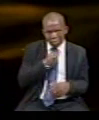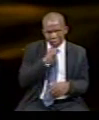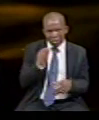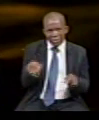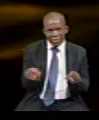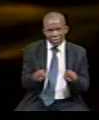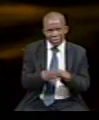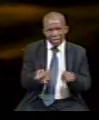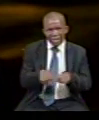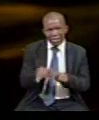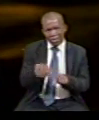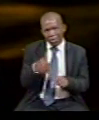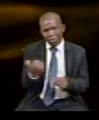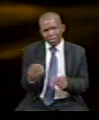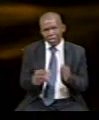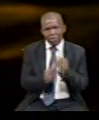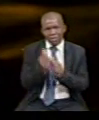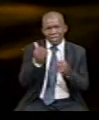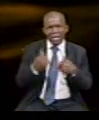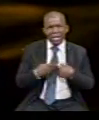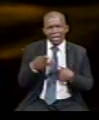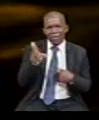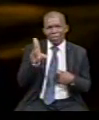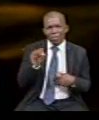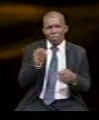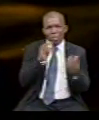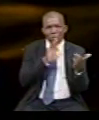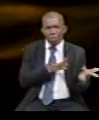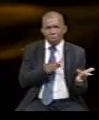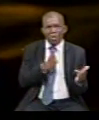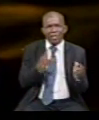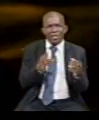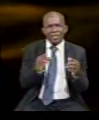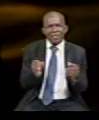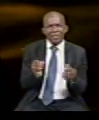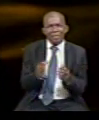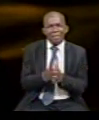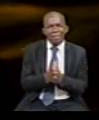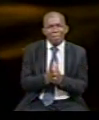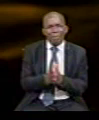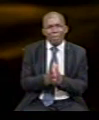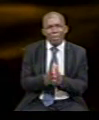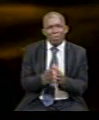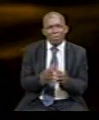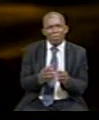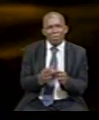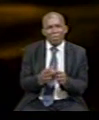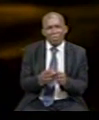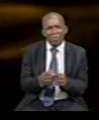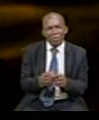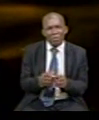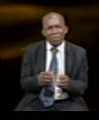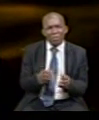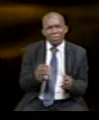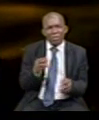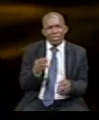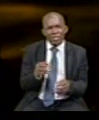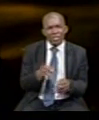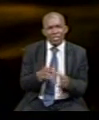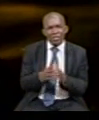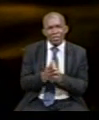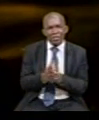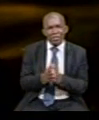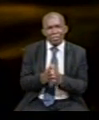Jesus died and rose again, even so them also which sleep in Jesus will God bring with him. For these we say unto